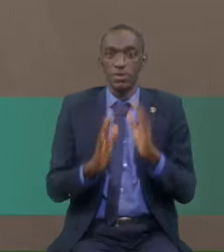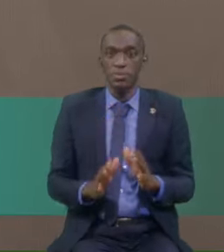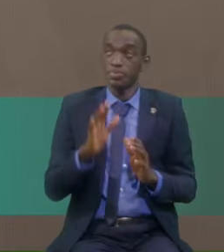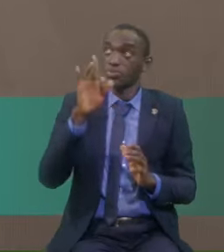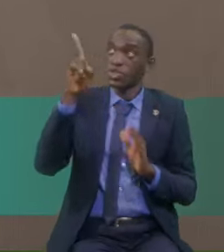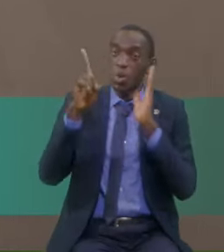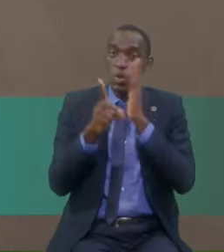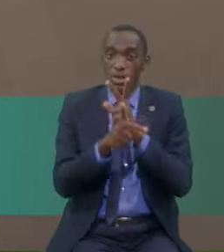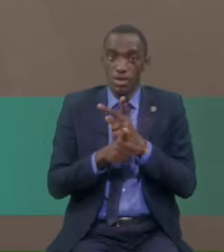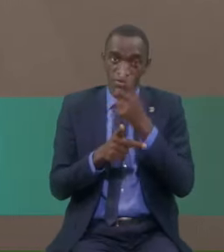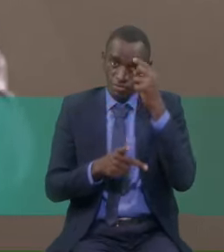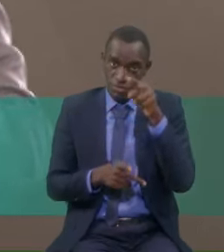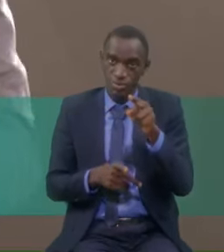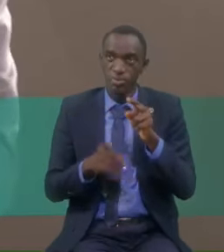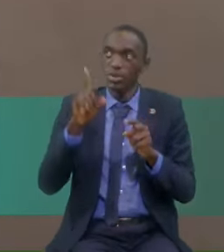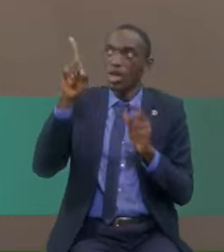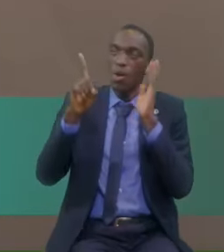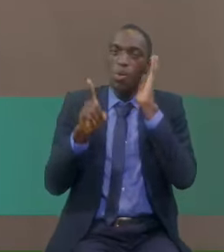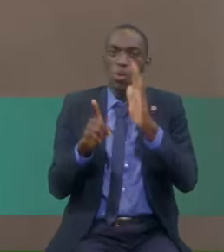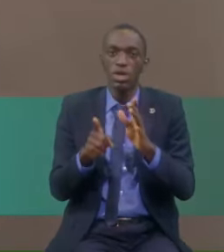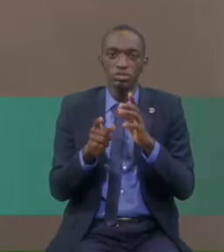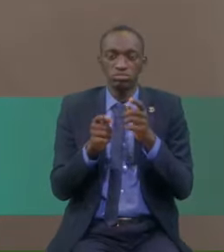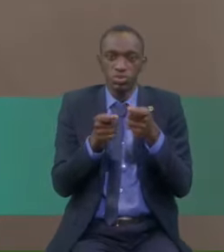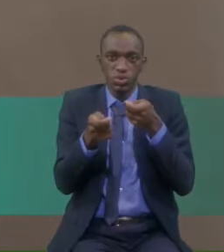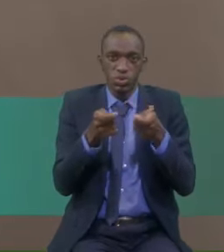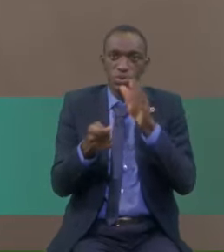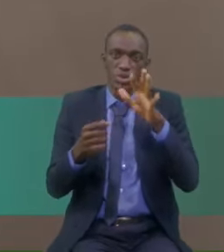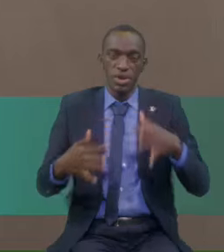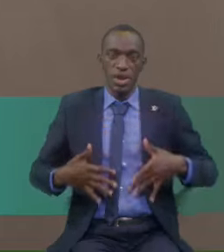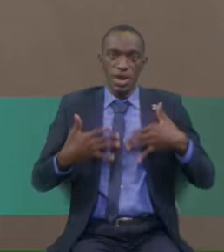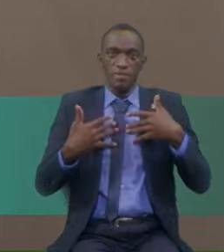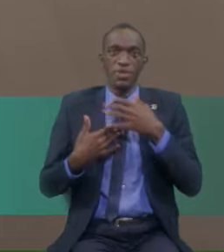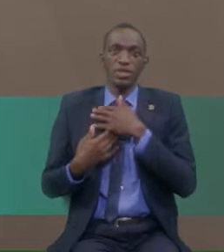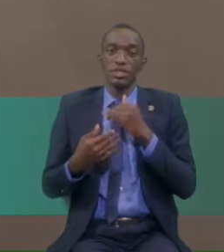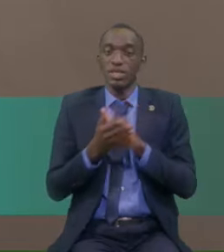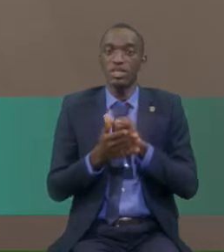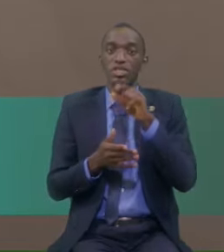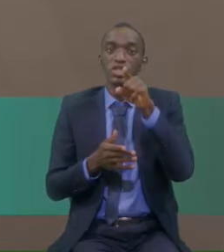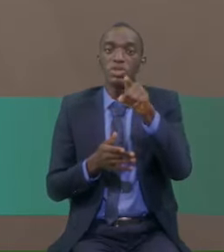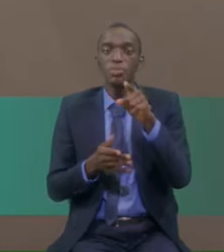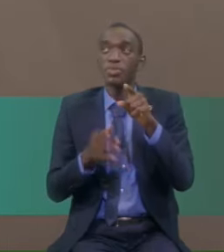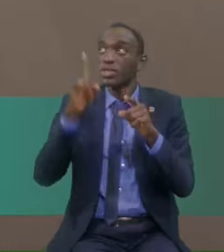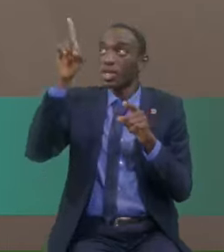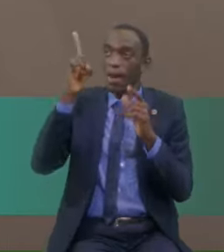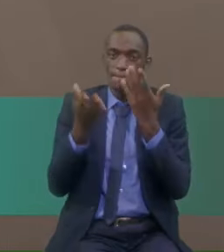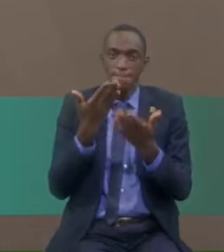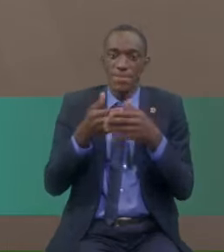cultivate your life, that he may abide with you forever. In